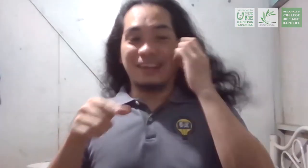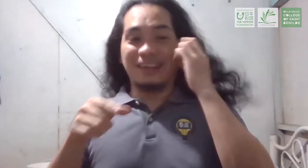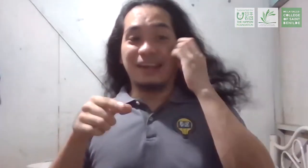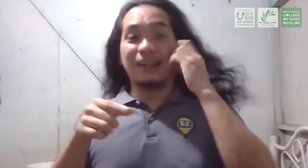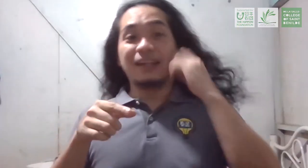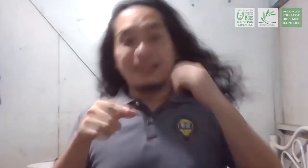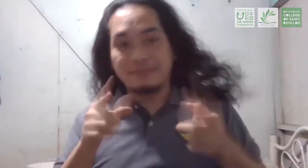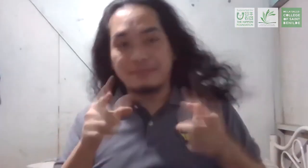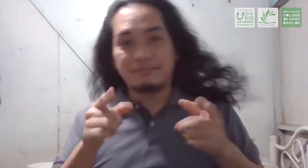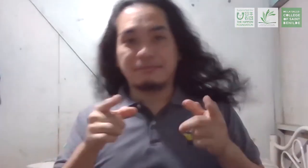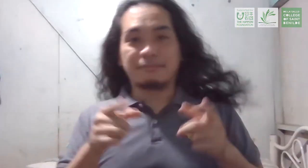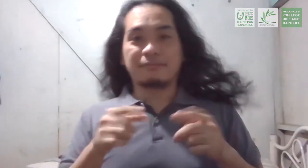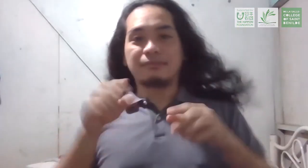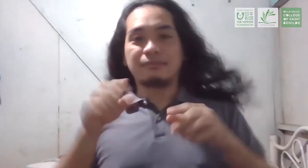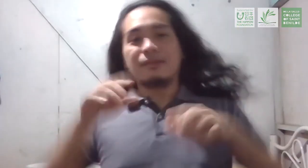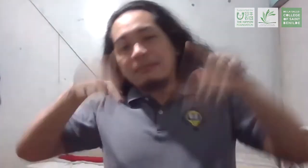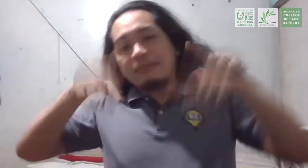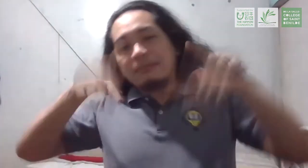love.